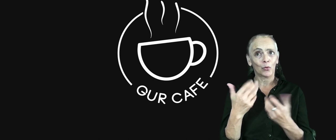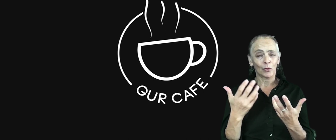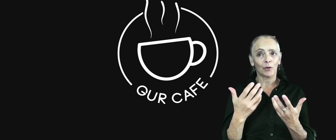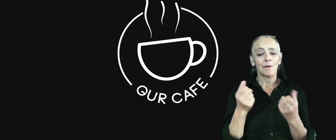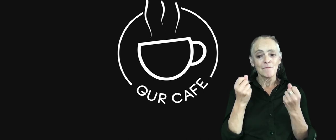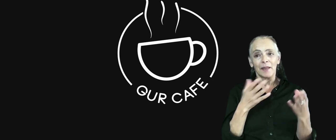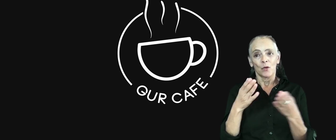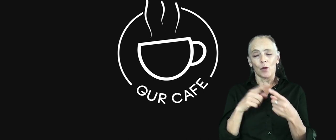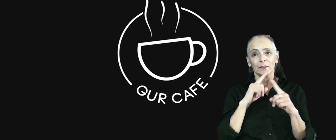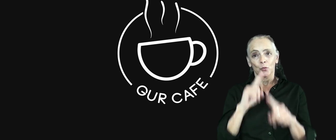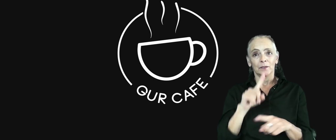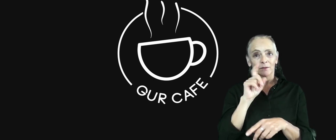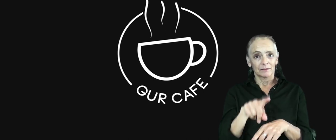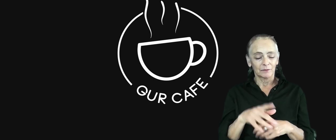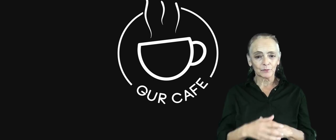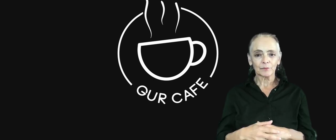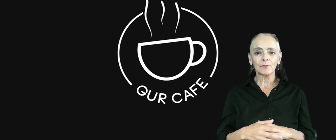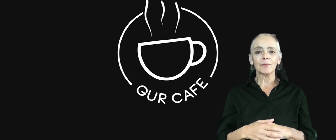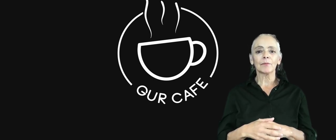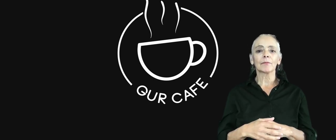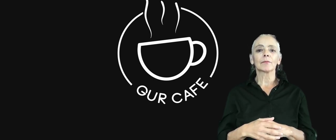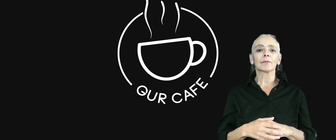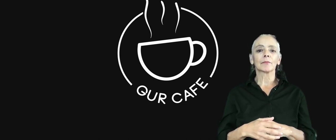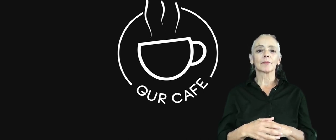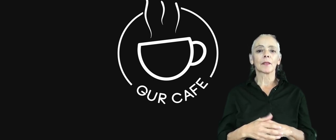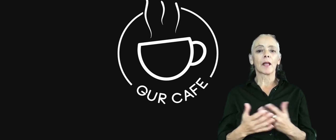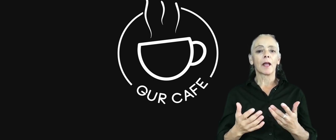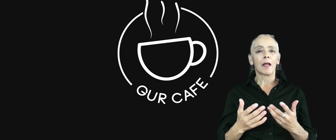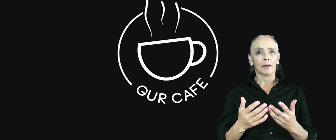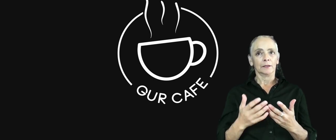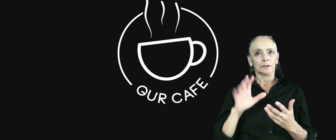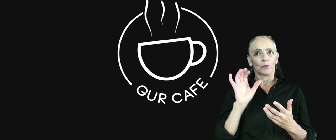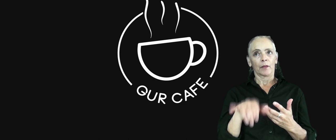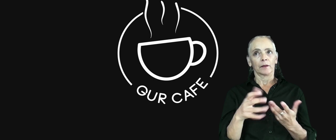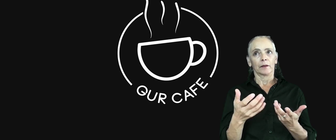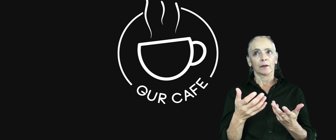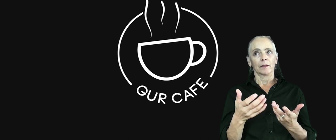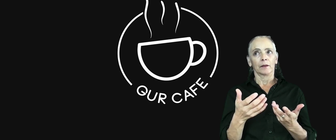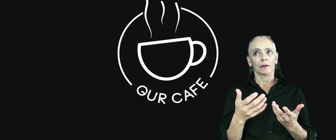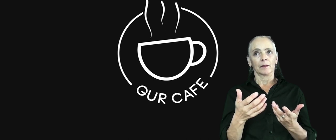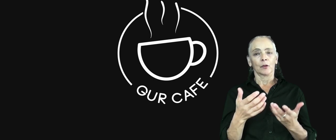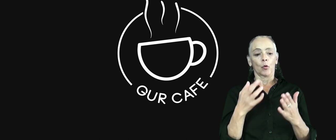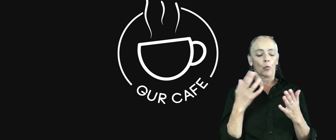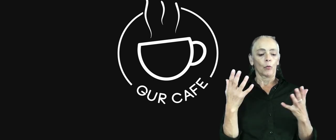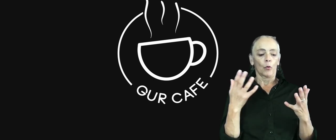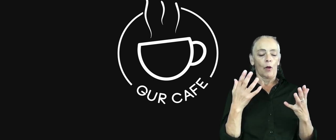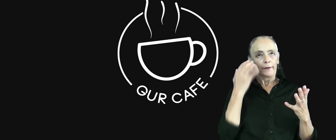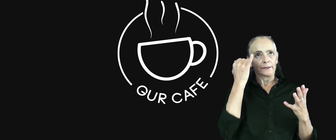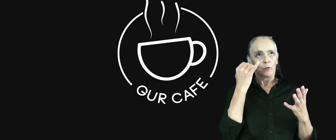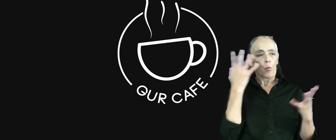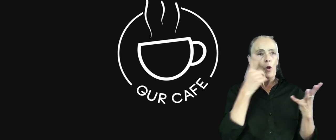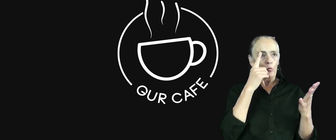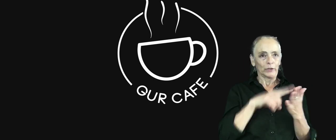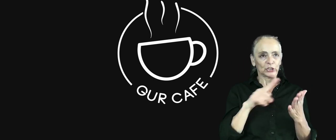answer a question, and again, it's just switching from that what research am I going to run to what insight